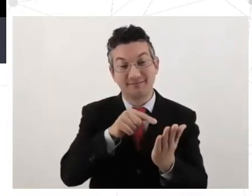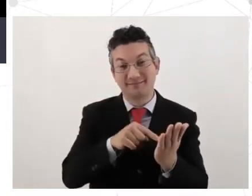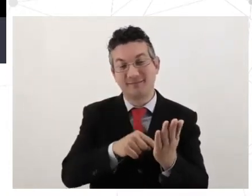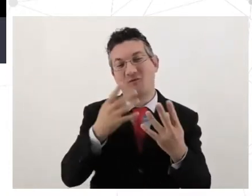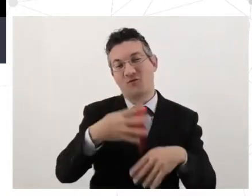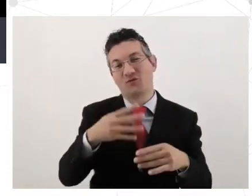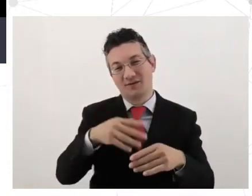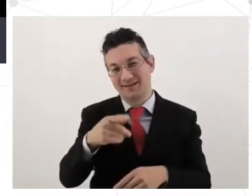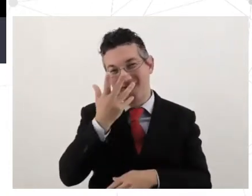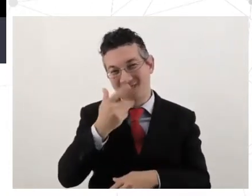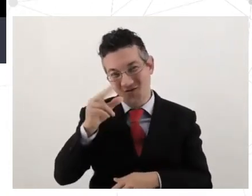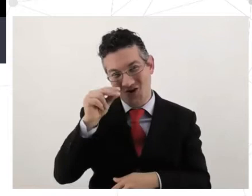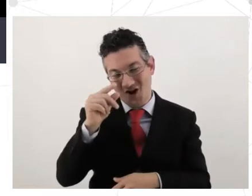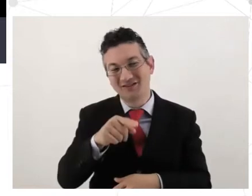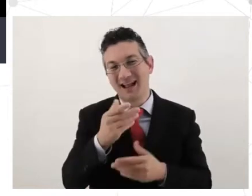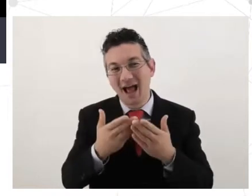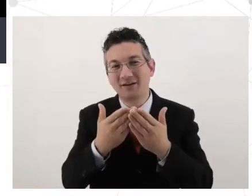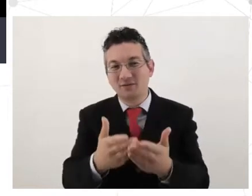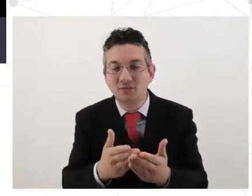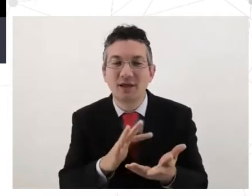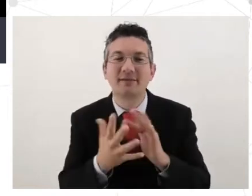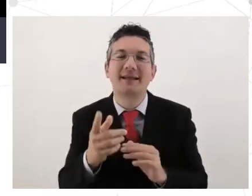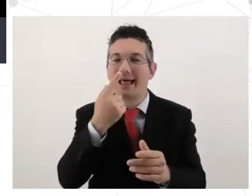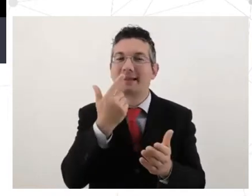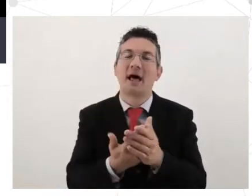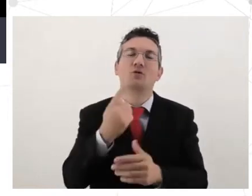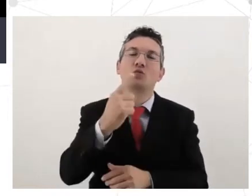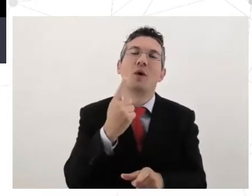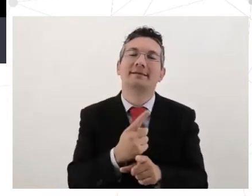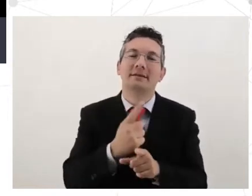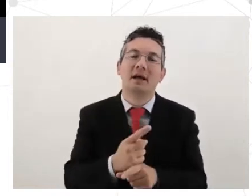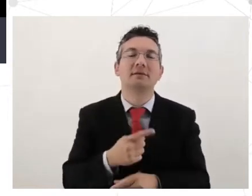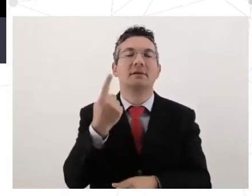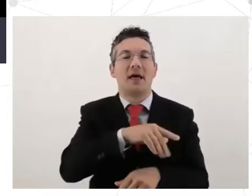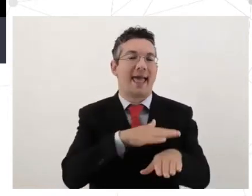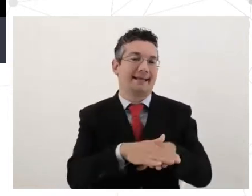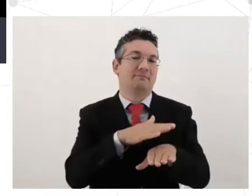access information that's necessary to begin mentally mapping your surroundings.